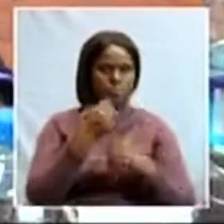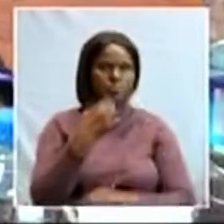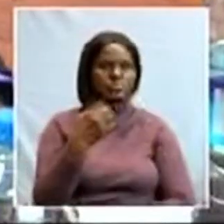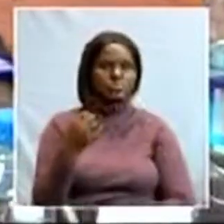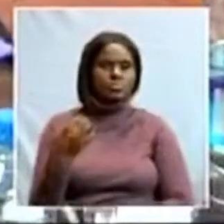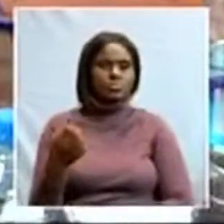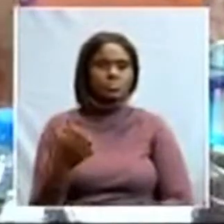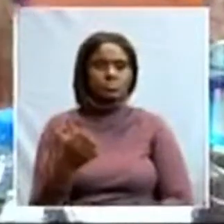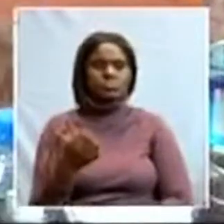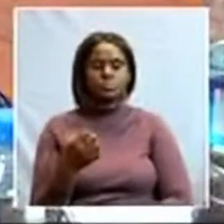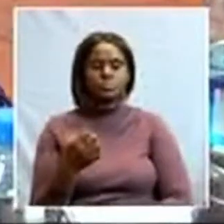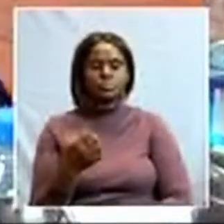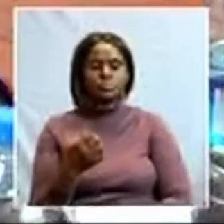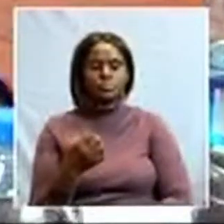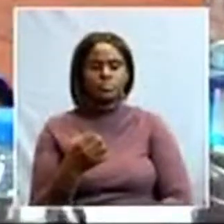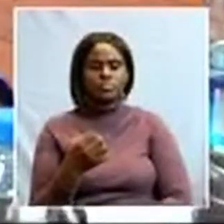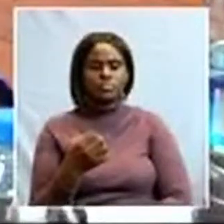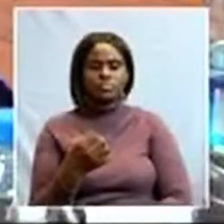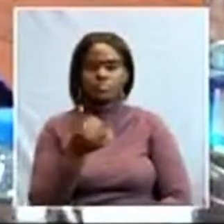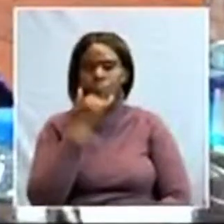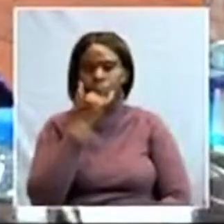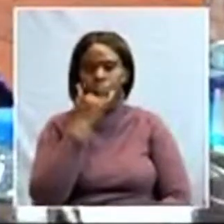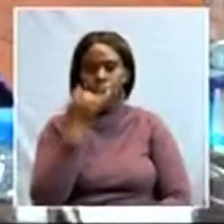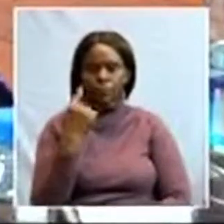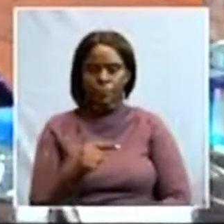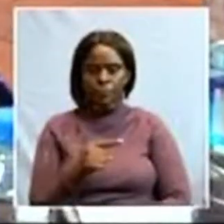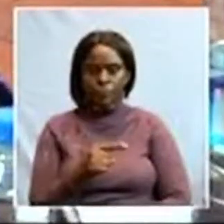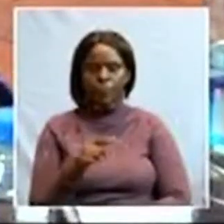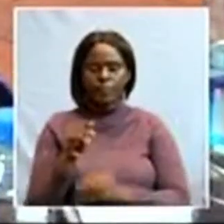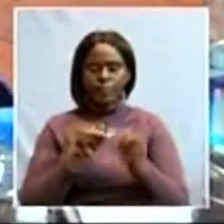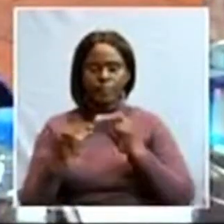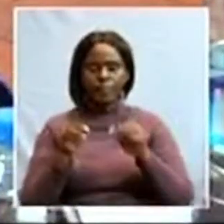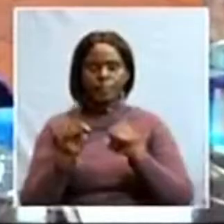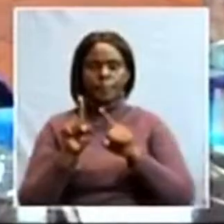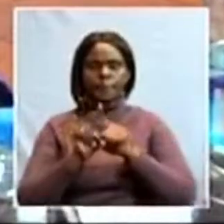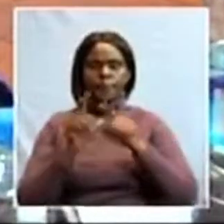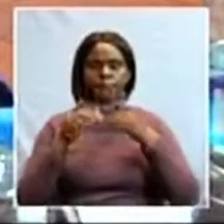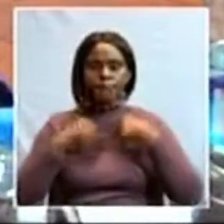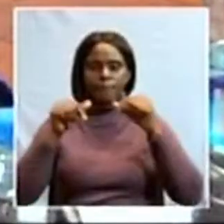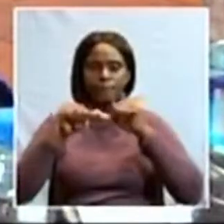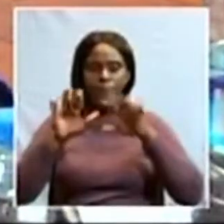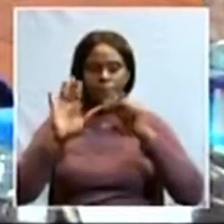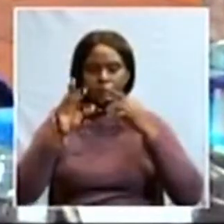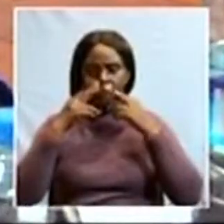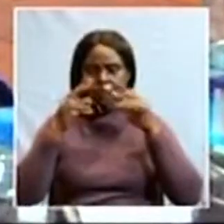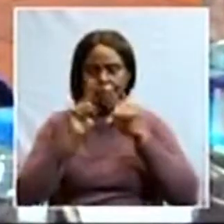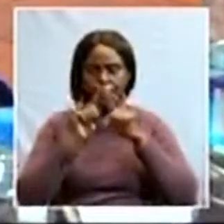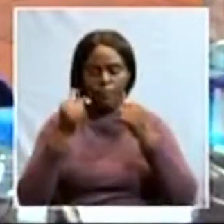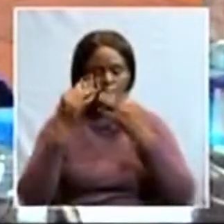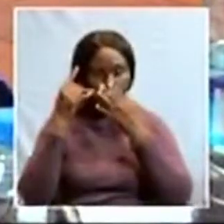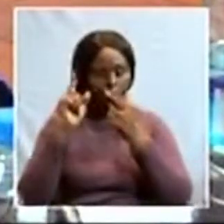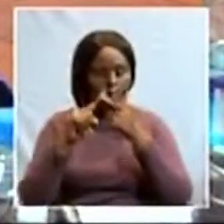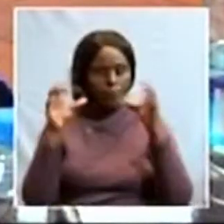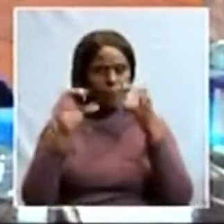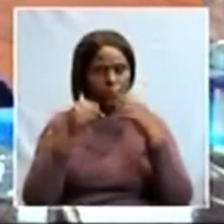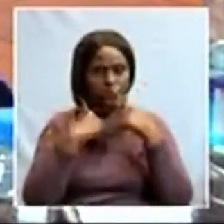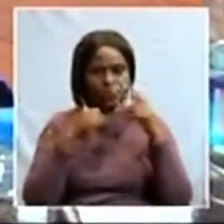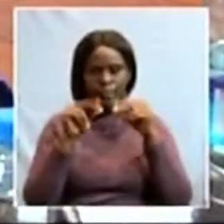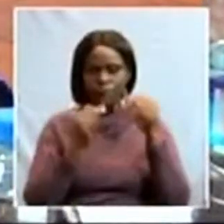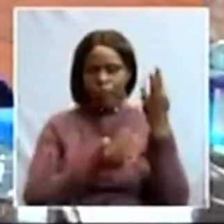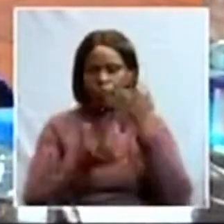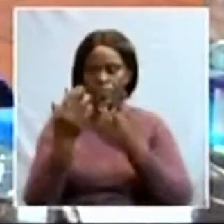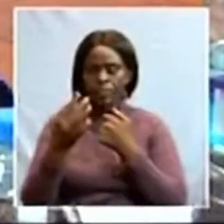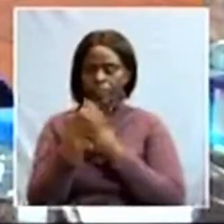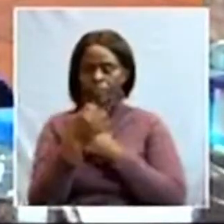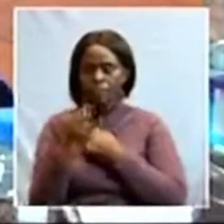equipment. Cause of query. Management acknowledges the auditor's findings and wish to state that council had no